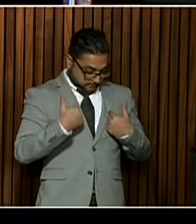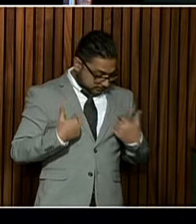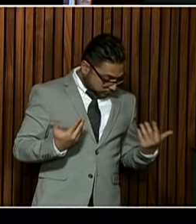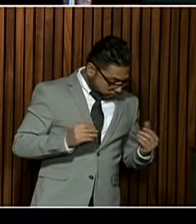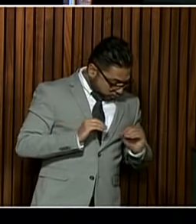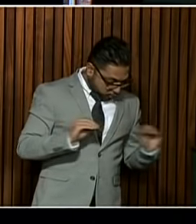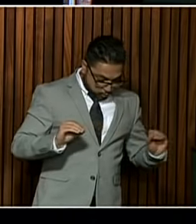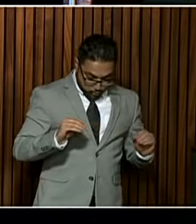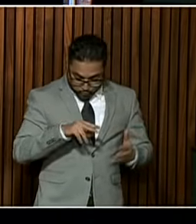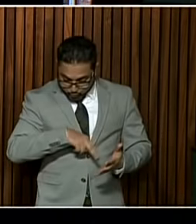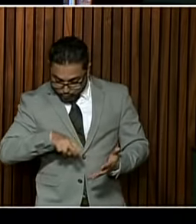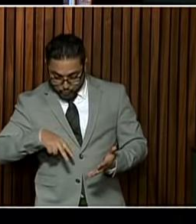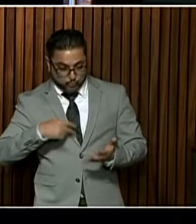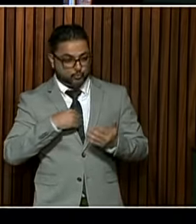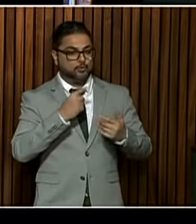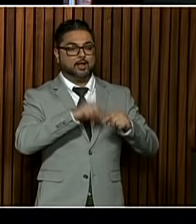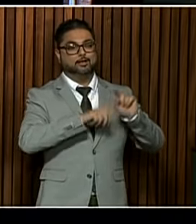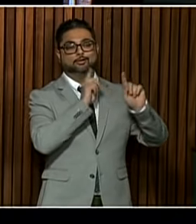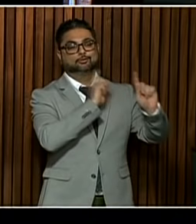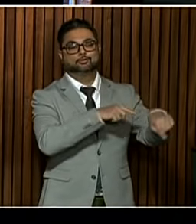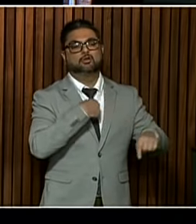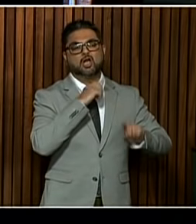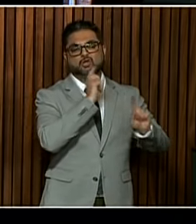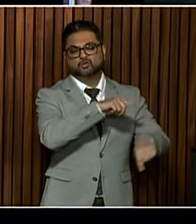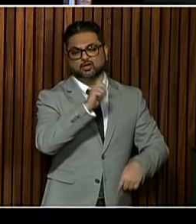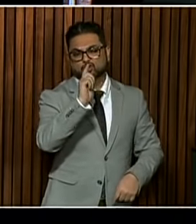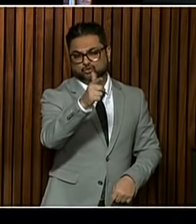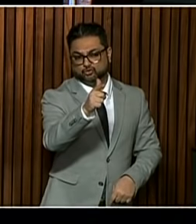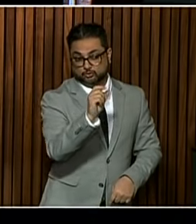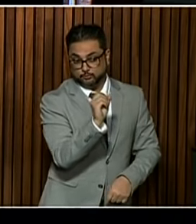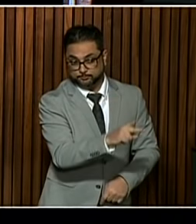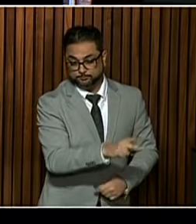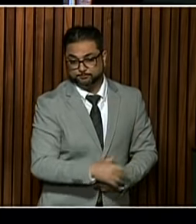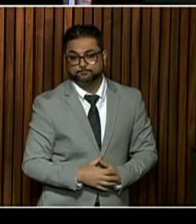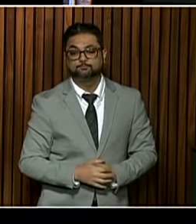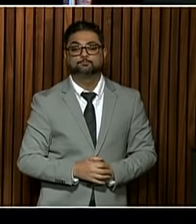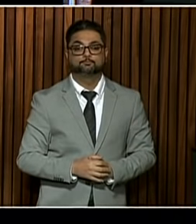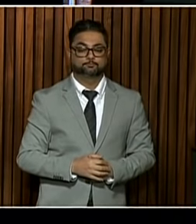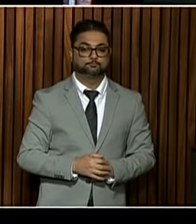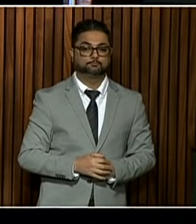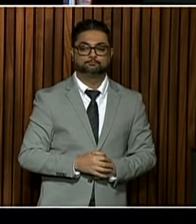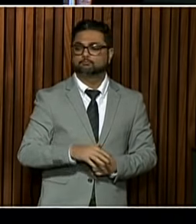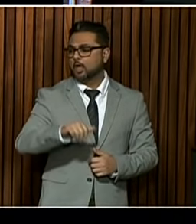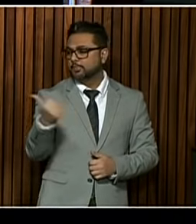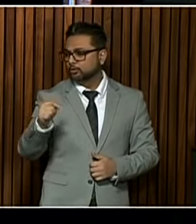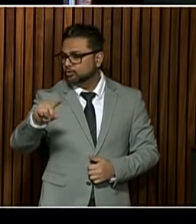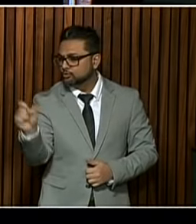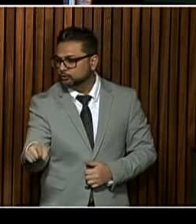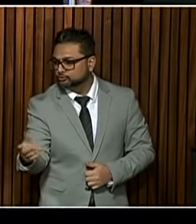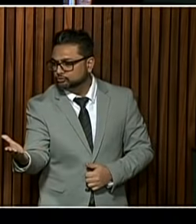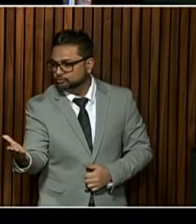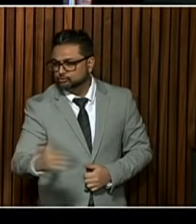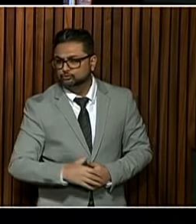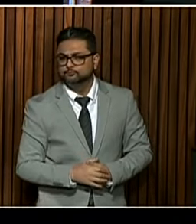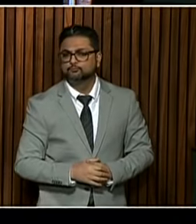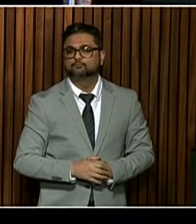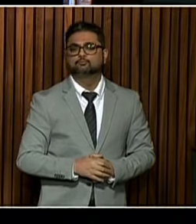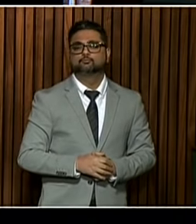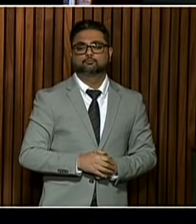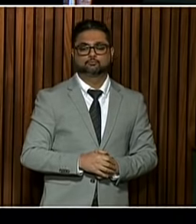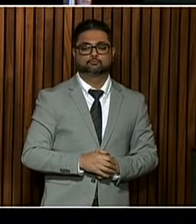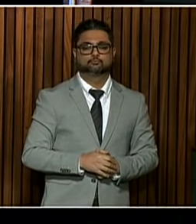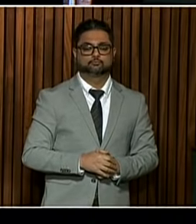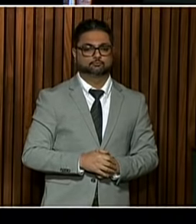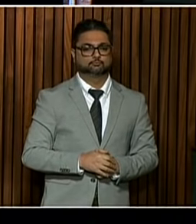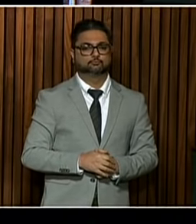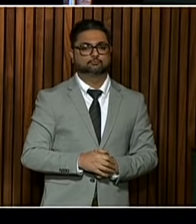Okay, moving on. Next question. Your next question comes from Kate Allen with the Toronto Star. Please go ahead. Oh, I'll just step in